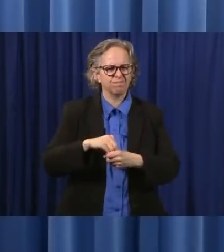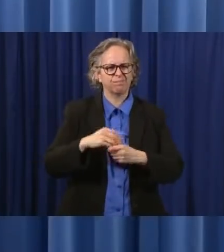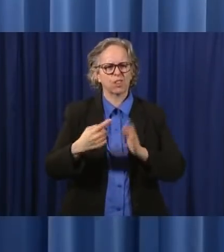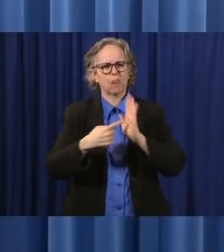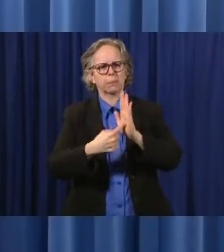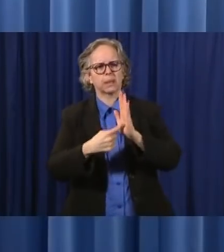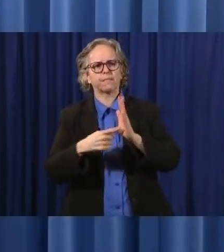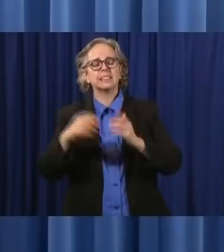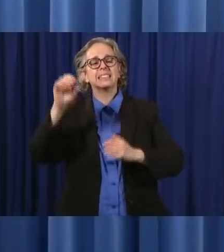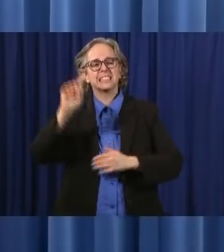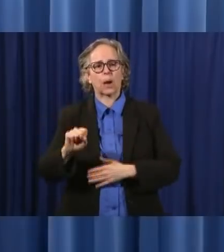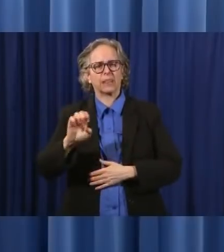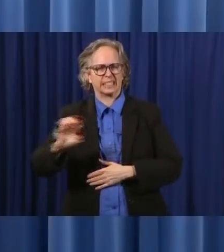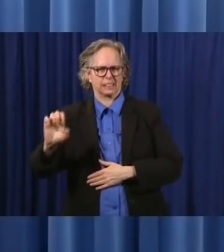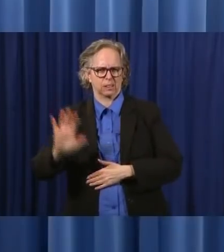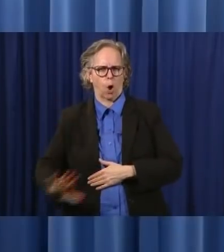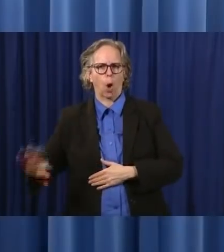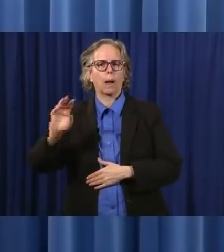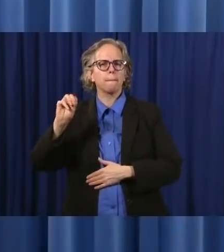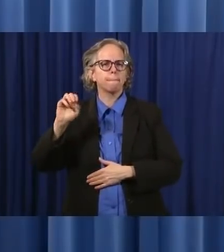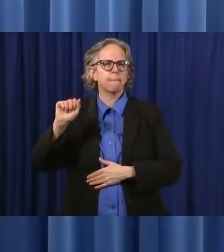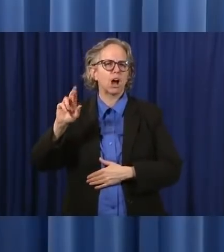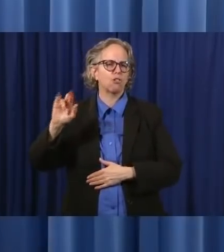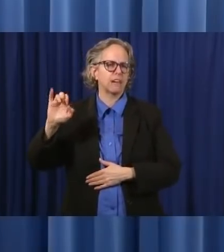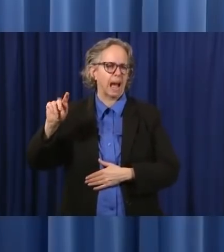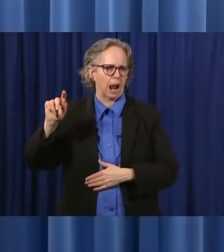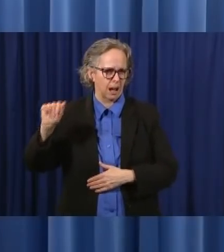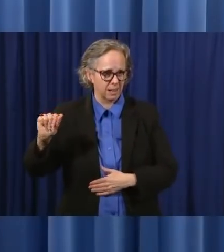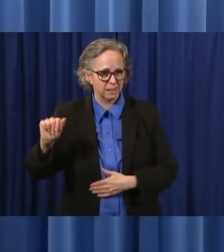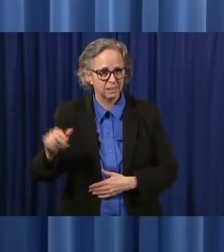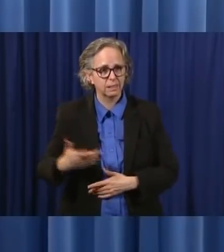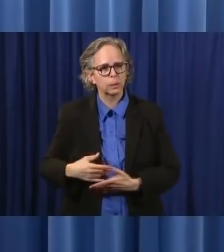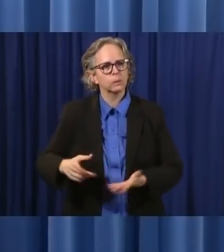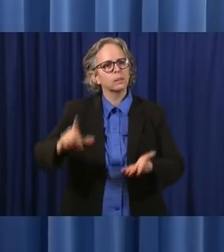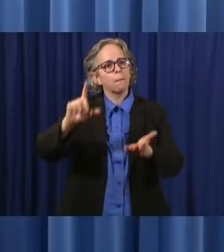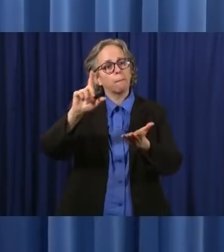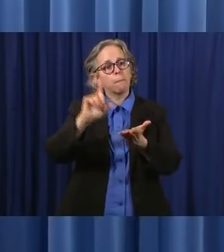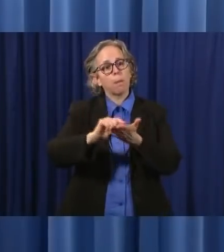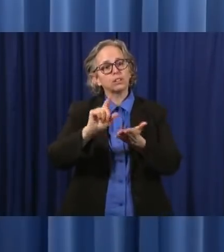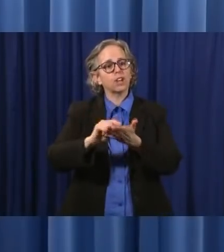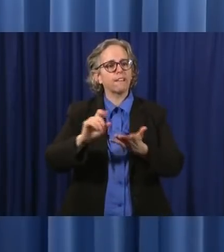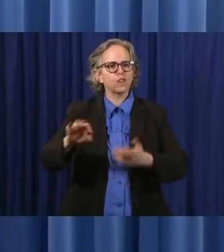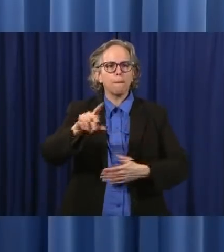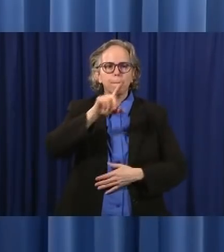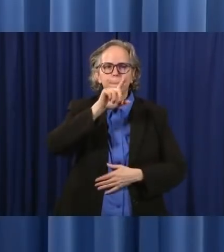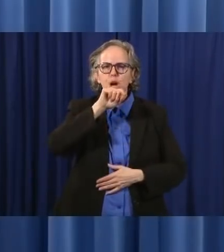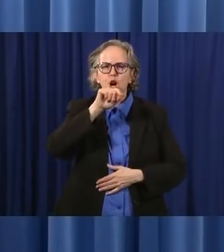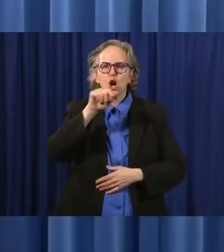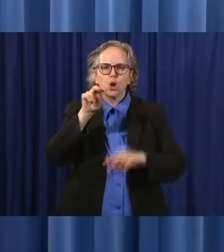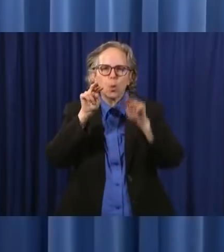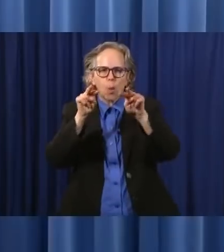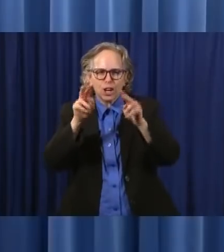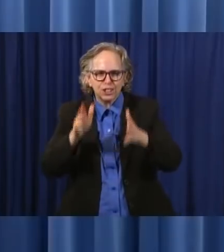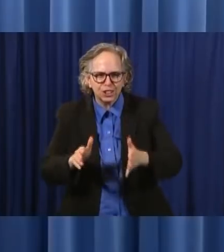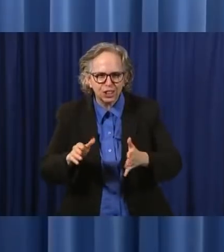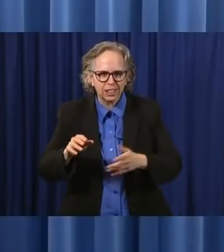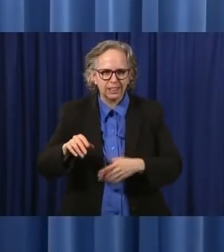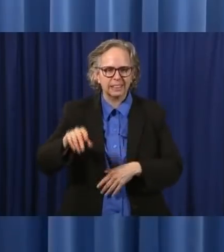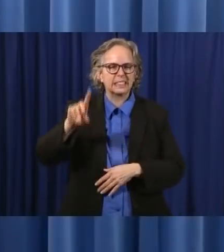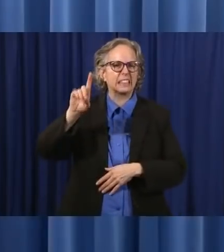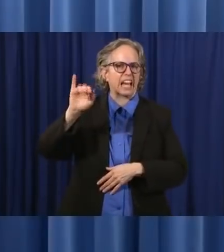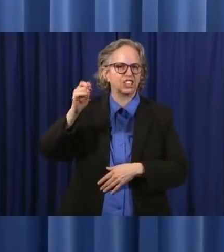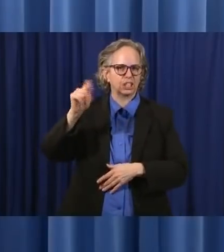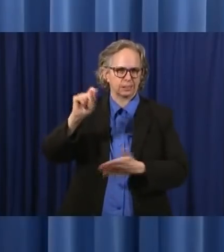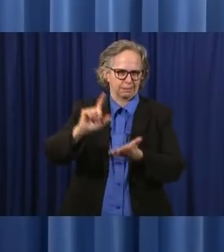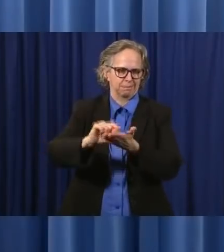Ohio's outdoor areas and was the publisher of Birdwatchers Digest. Fran and I extend our condolences to